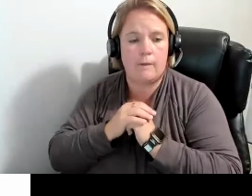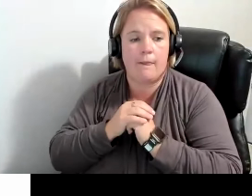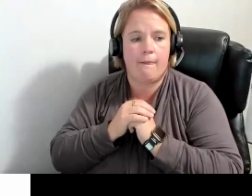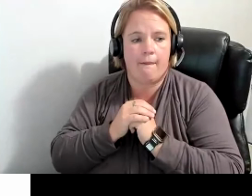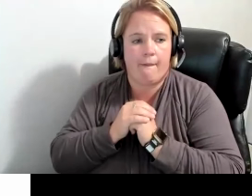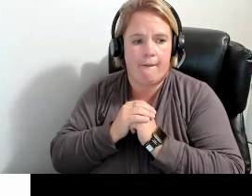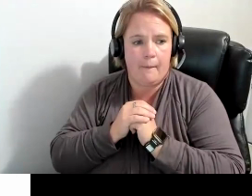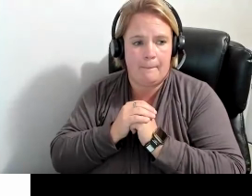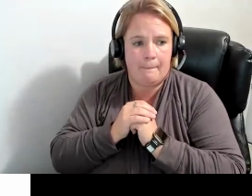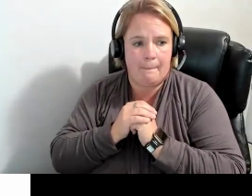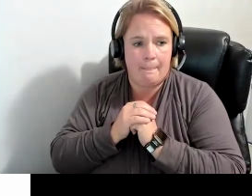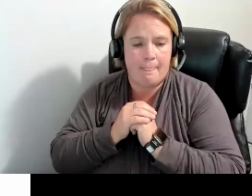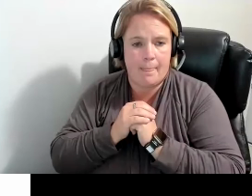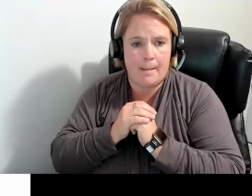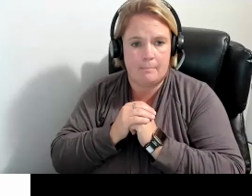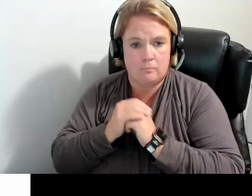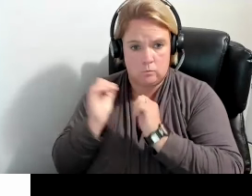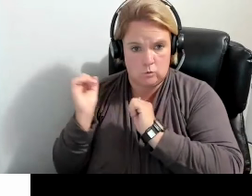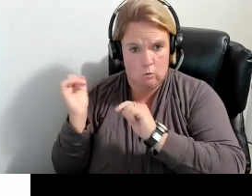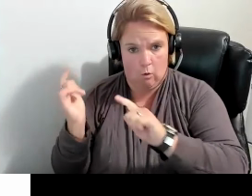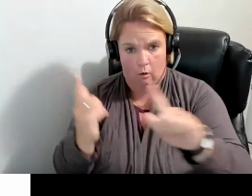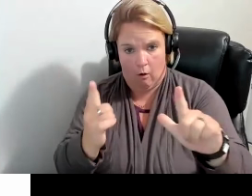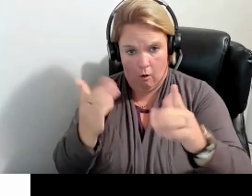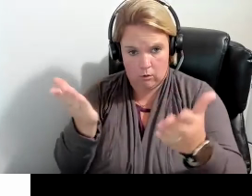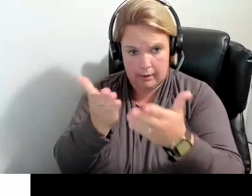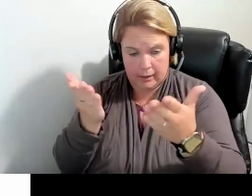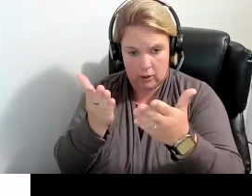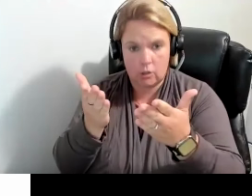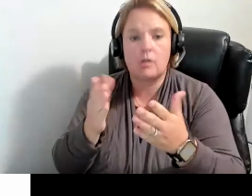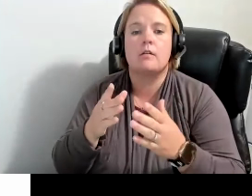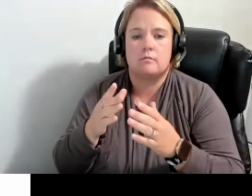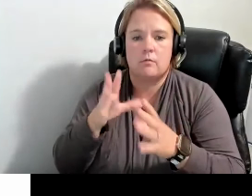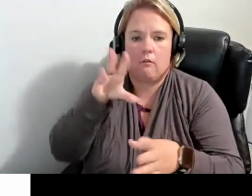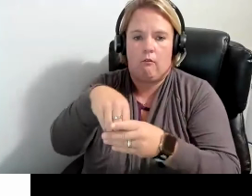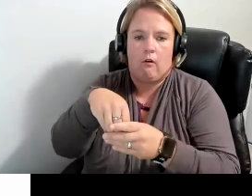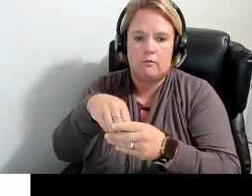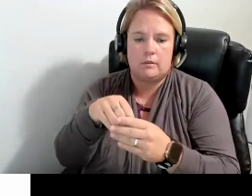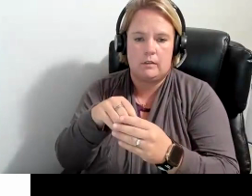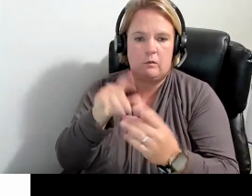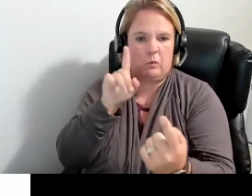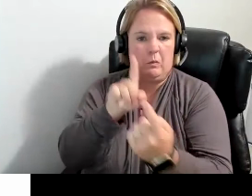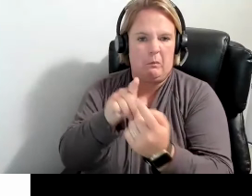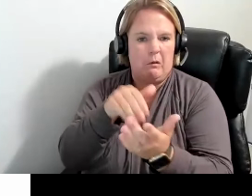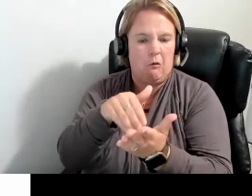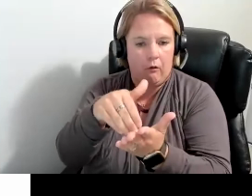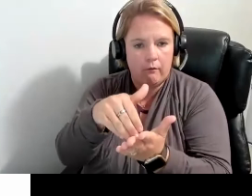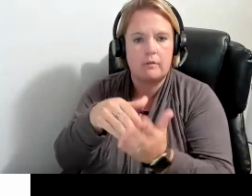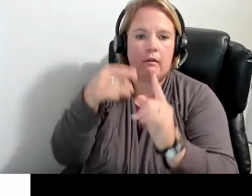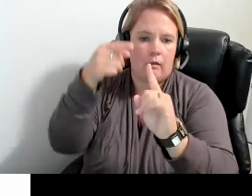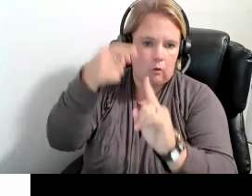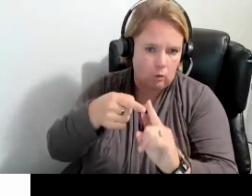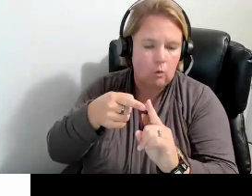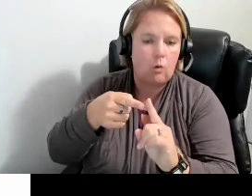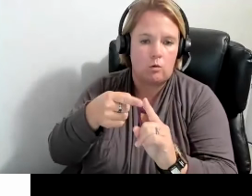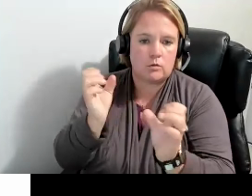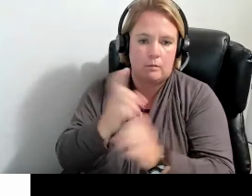in here, we are part of this consortium, and they meet on a regular basis. And there's goals and markers that they have to make sure